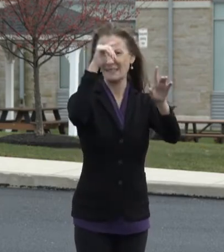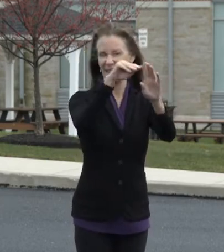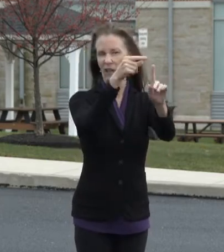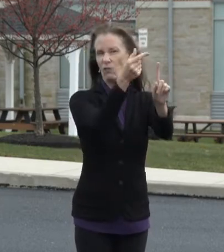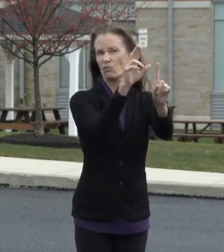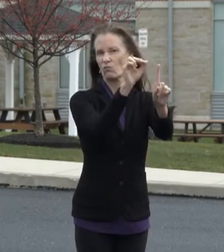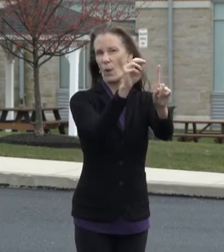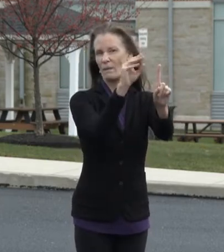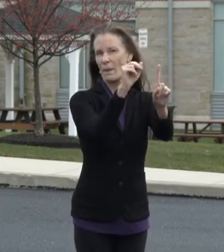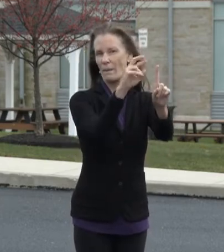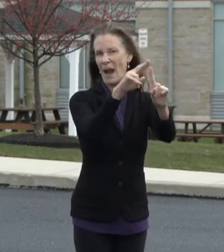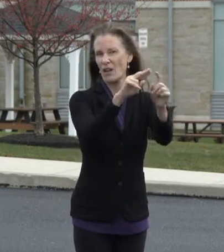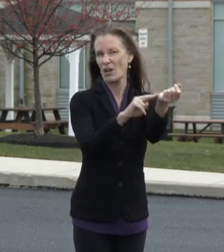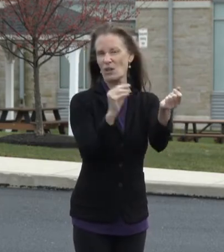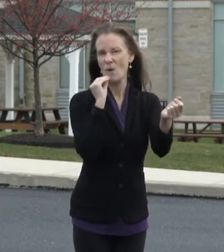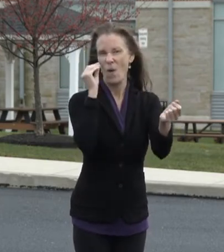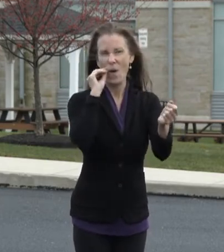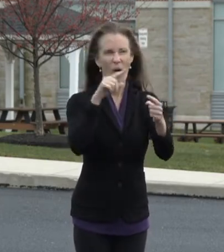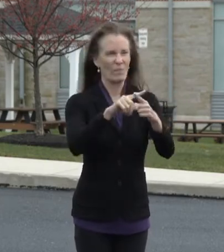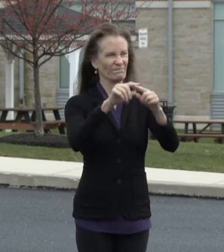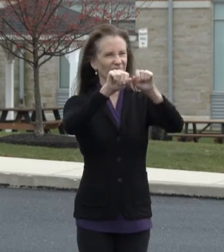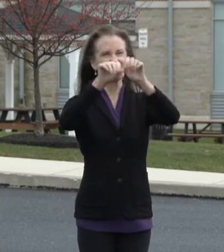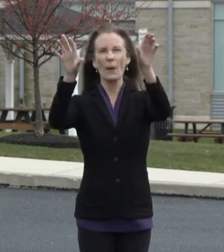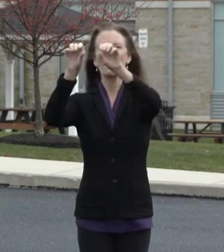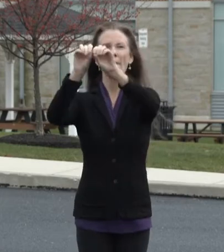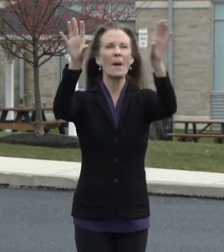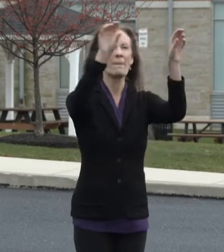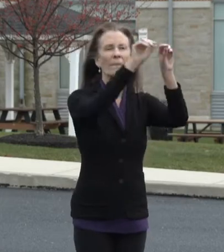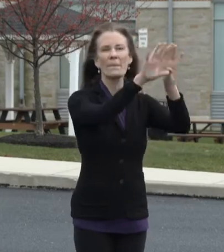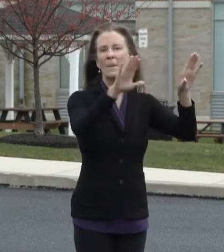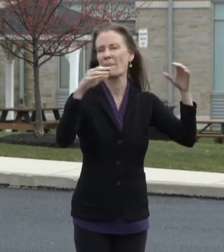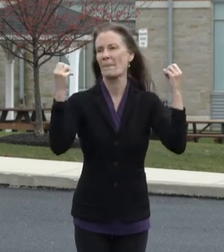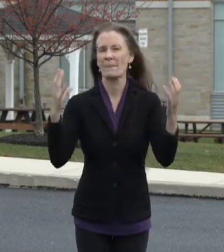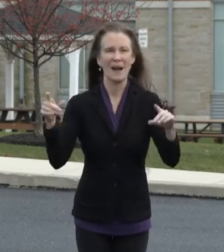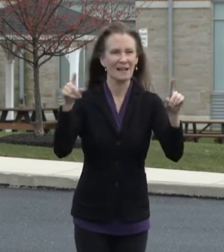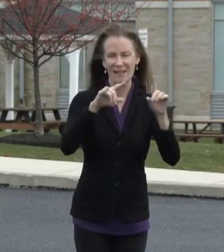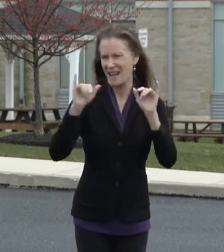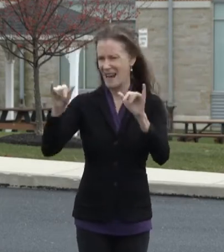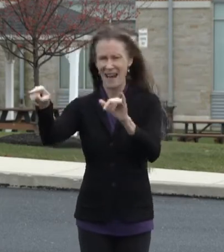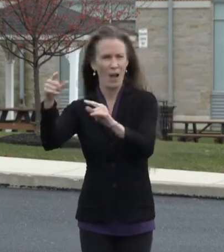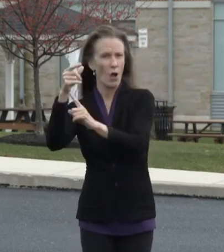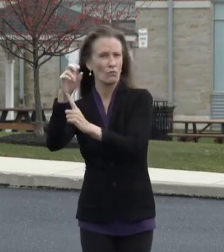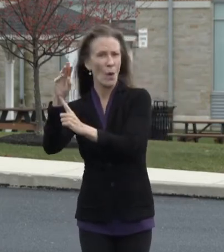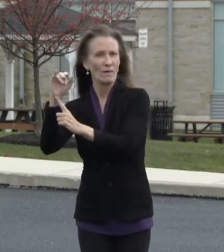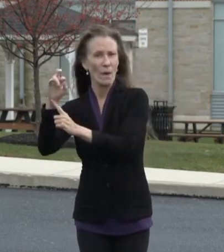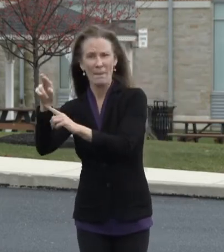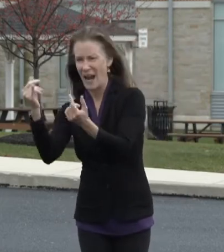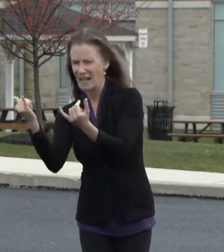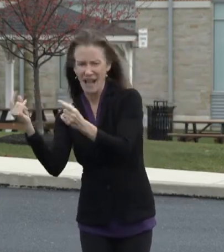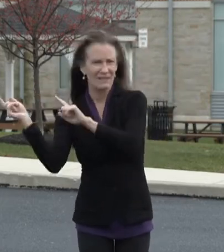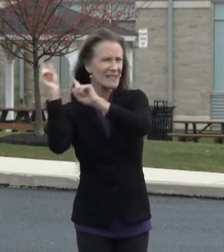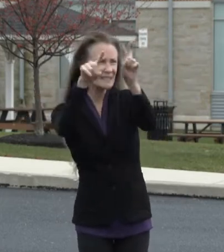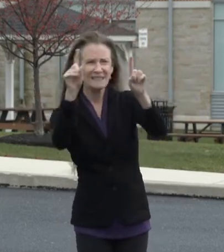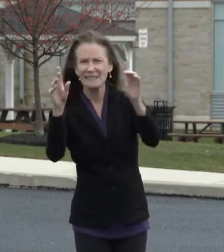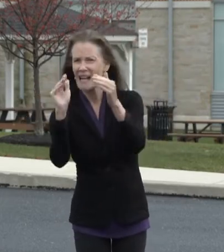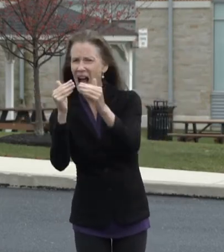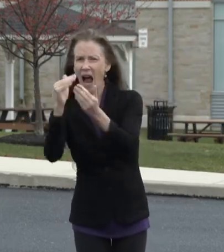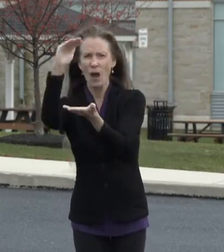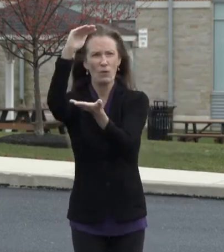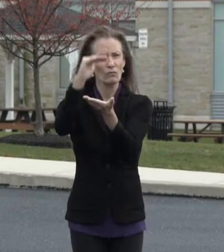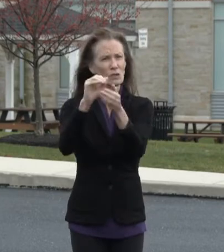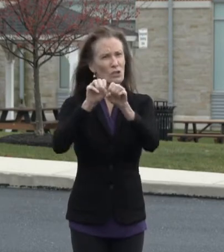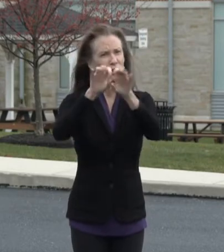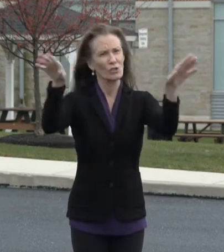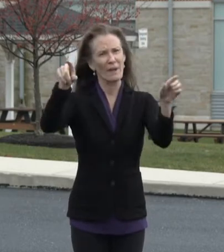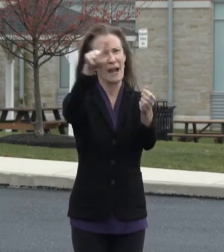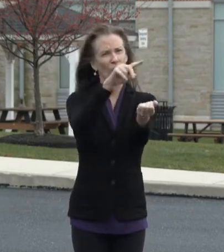Commonwealth, crisis mode kicks in and evaluations are made to find ways to stop the spread. What we found with